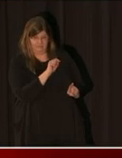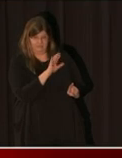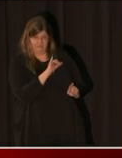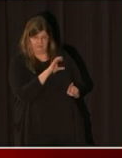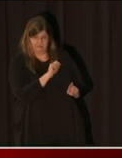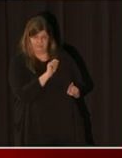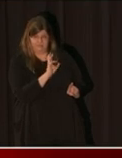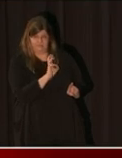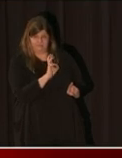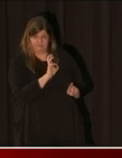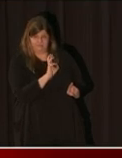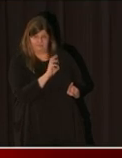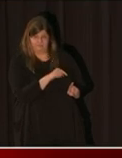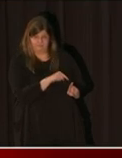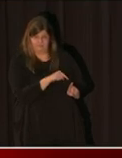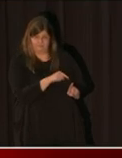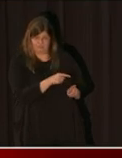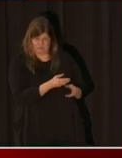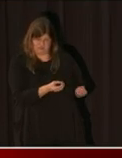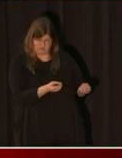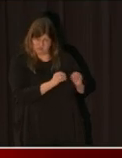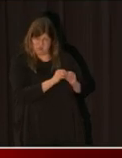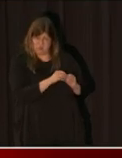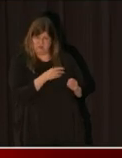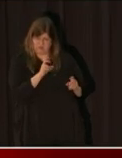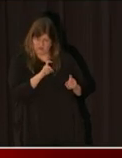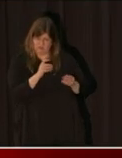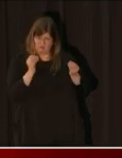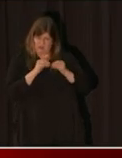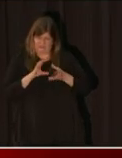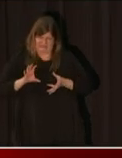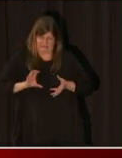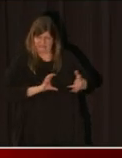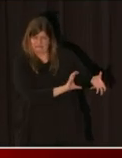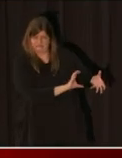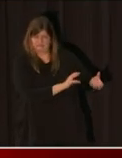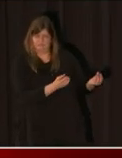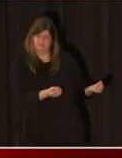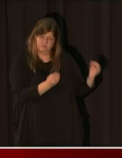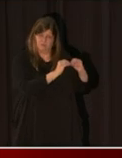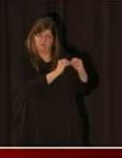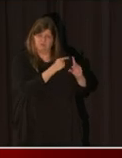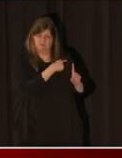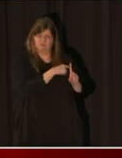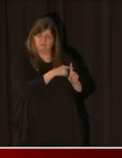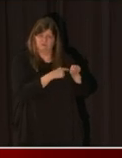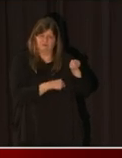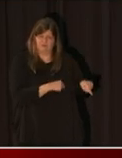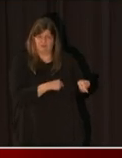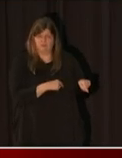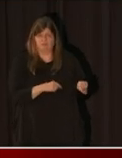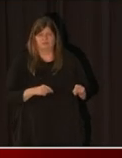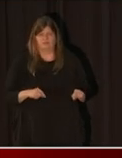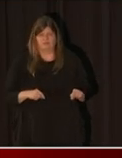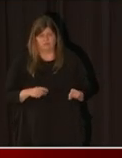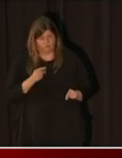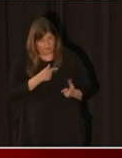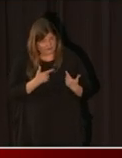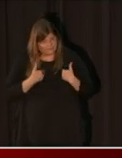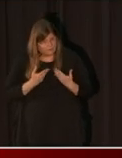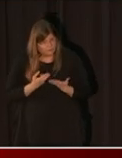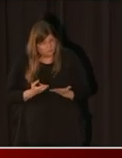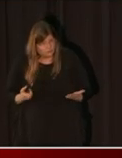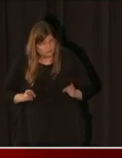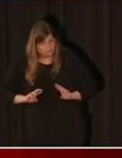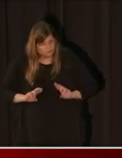have tested positive, whether or not they're quarantined? Have we shifted our resources to address the issue that's happening in 6D?